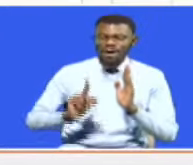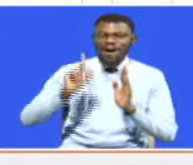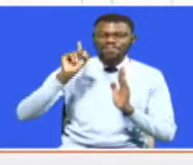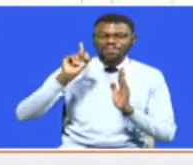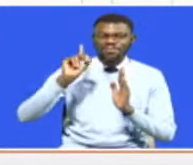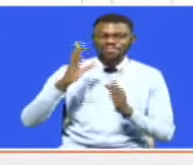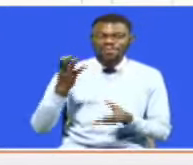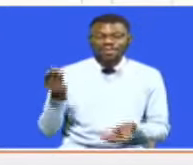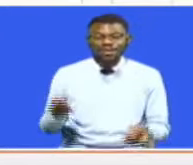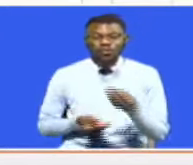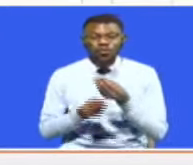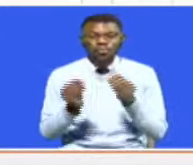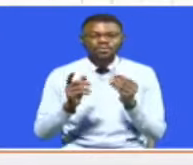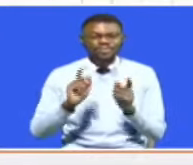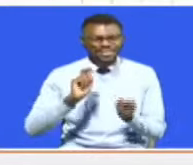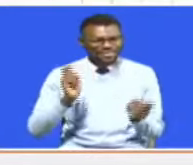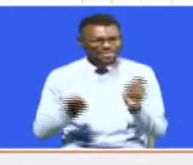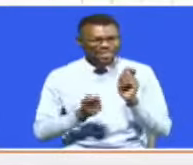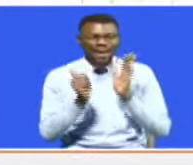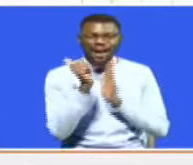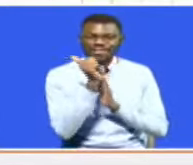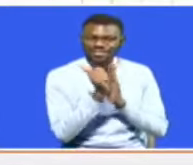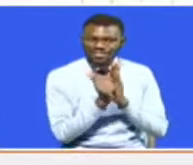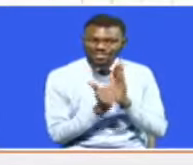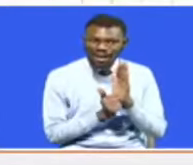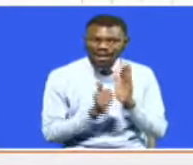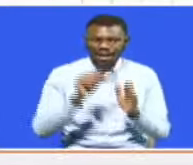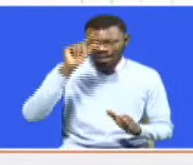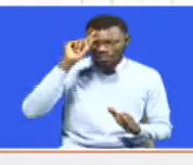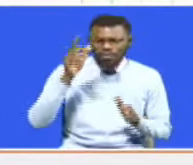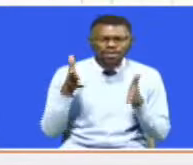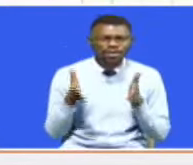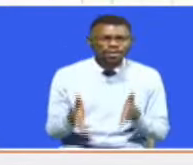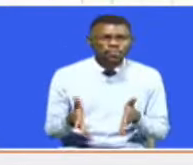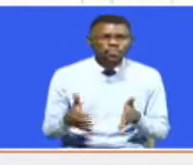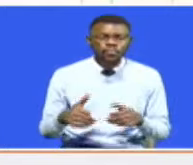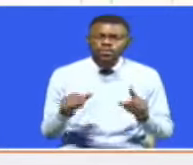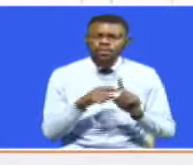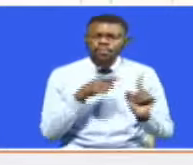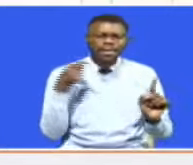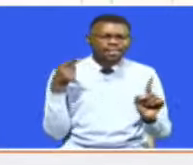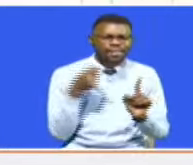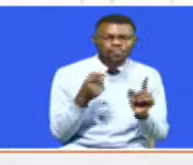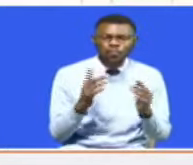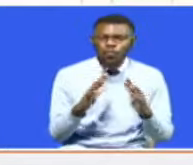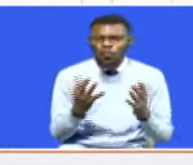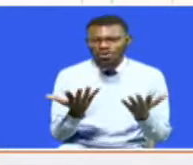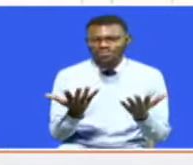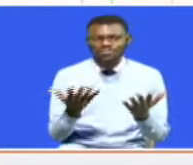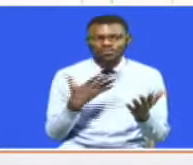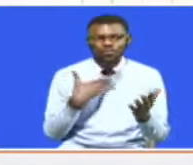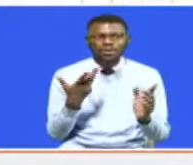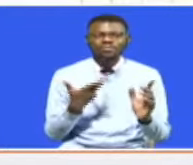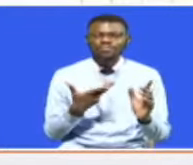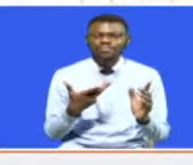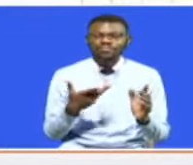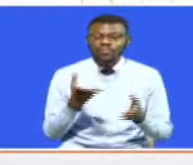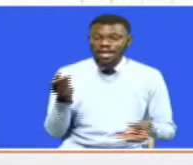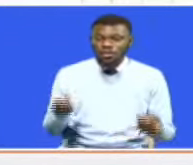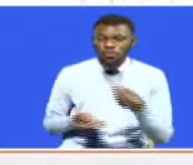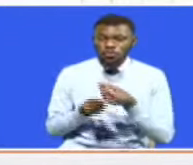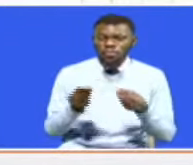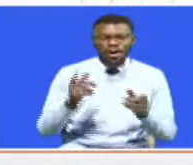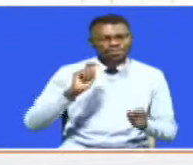transformation agenda for the current administration, and it is geared towards realizing an economic turnaround